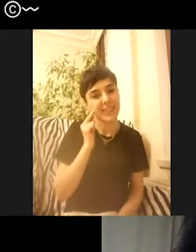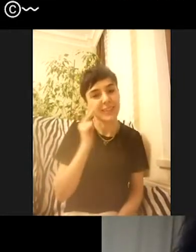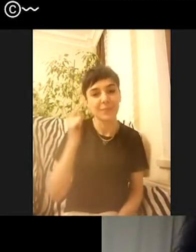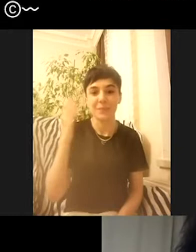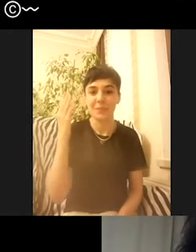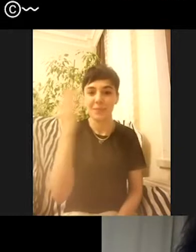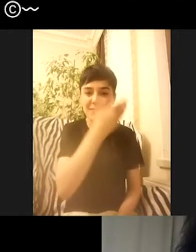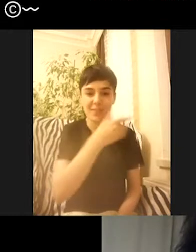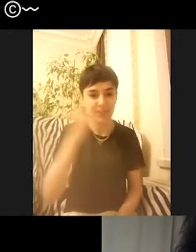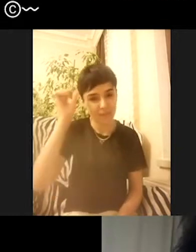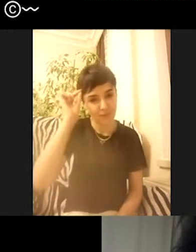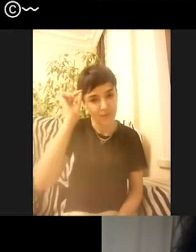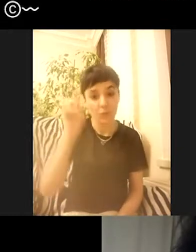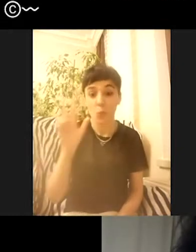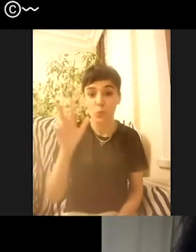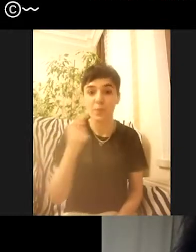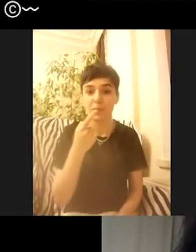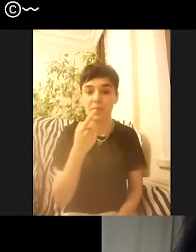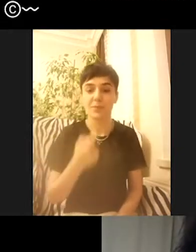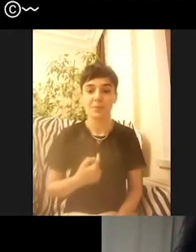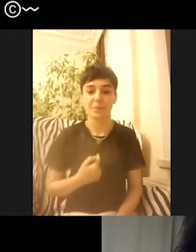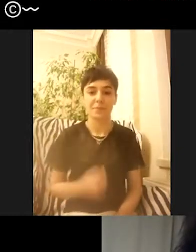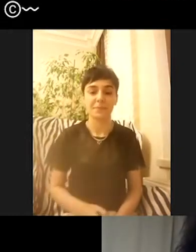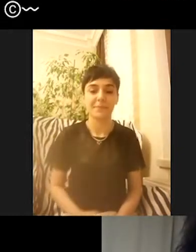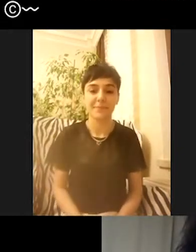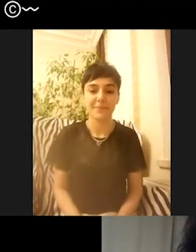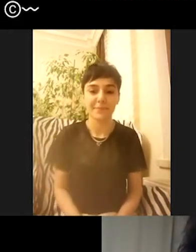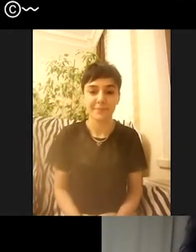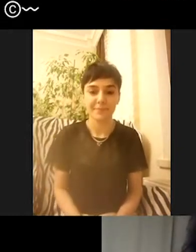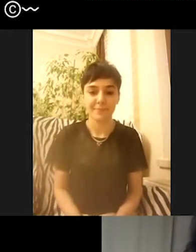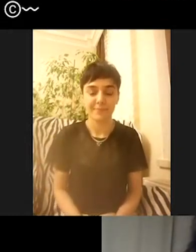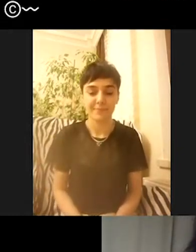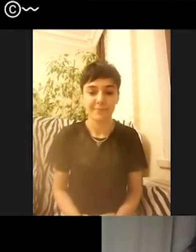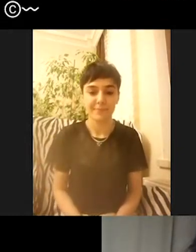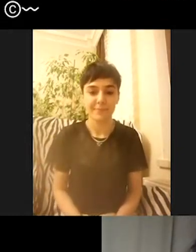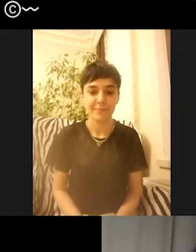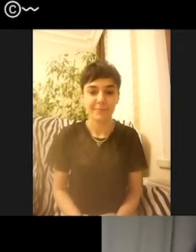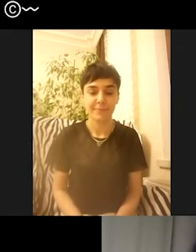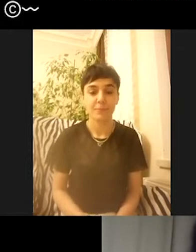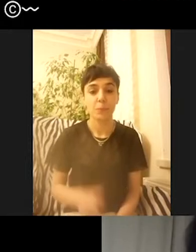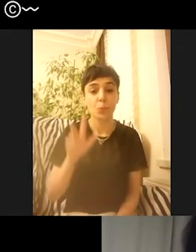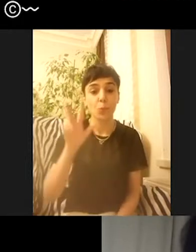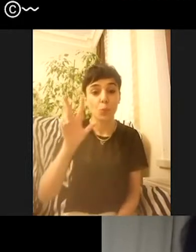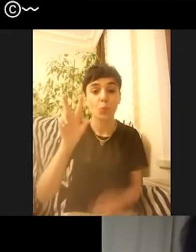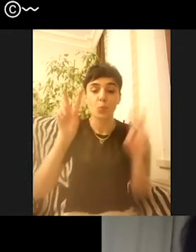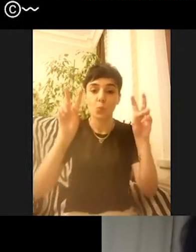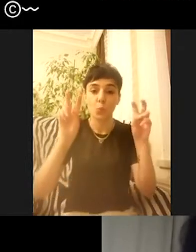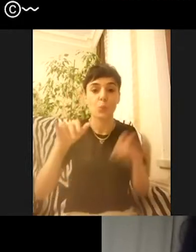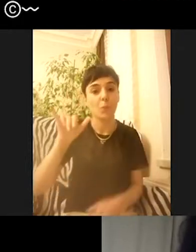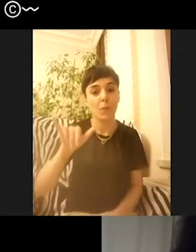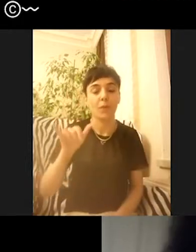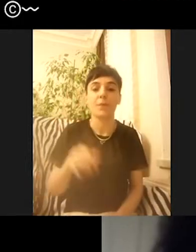today I will talk about with you on 3 subjects. So if you prefer,